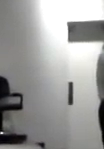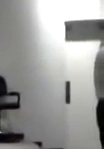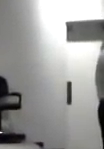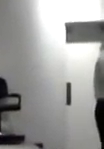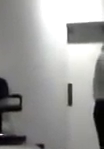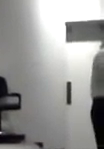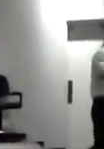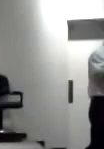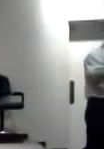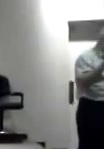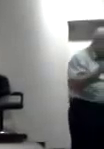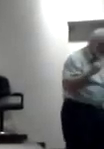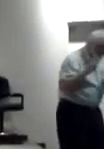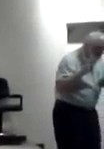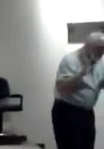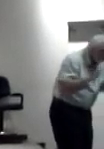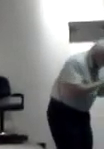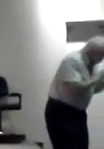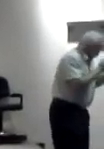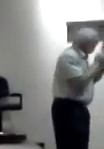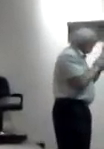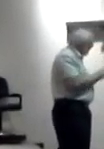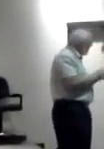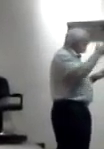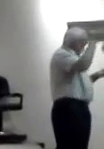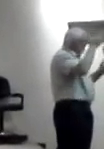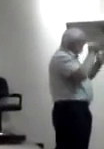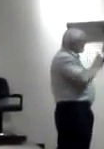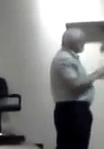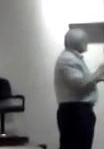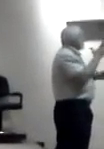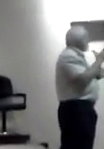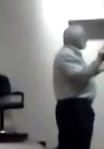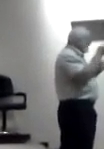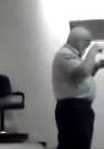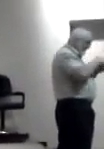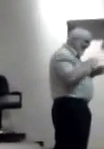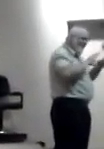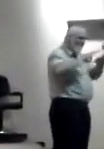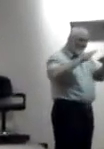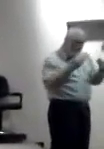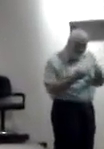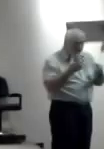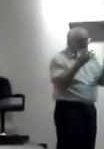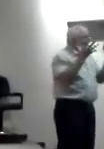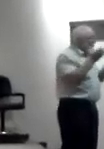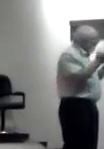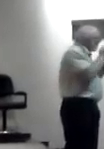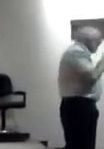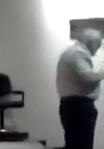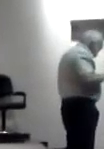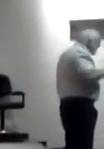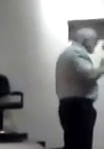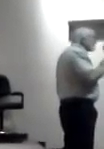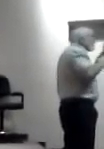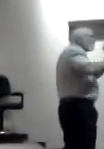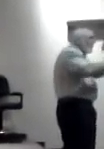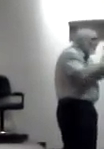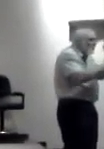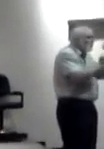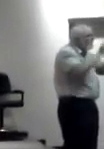that's permeated with shalom, or God's peace, I want that in my family, I want that in with my relationship with